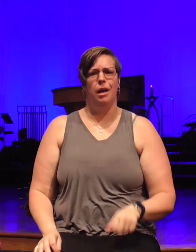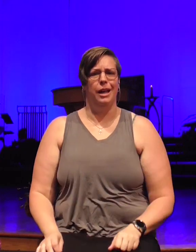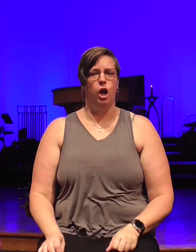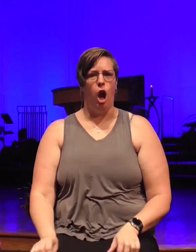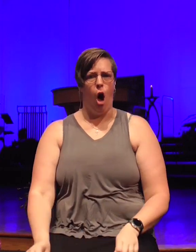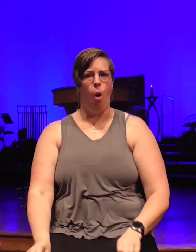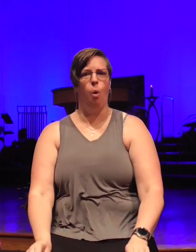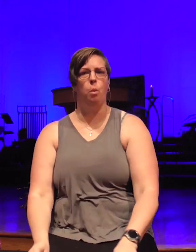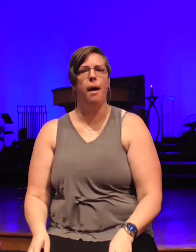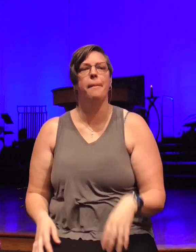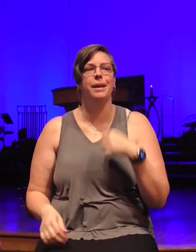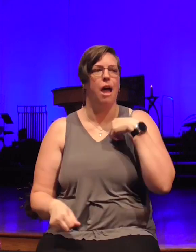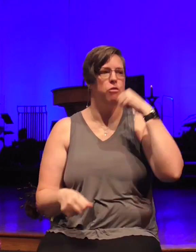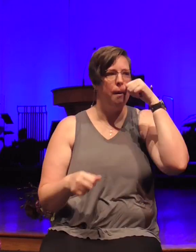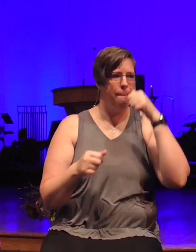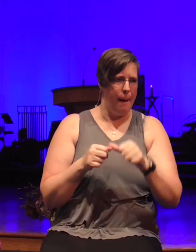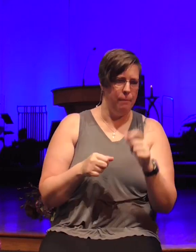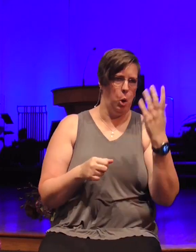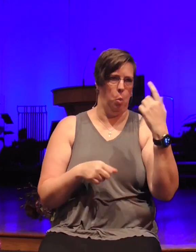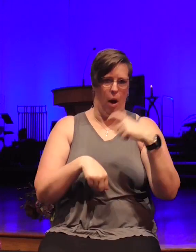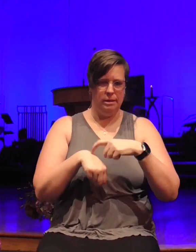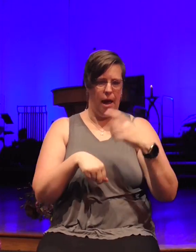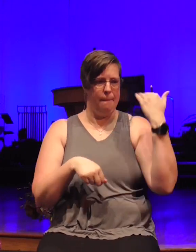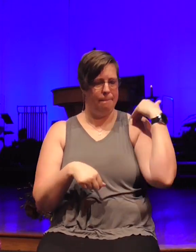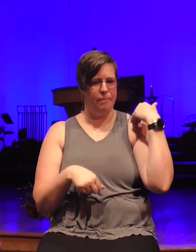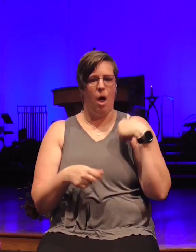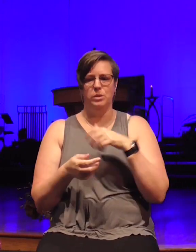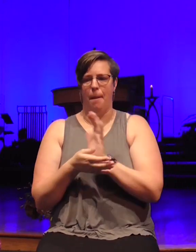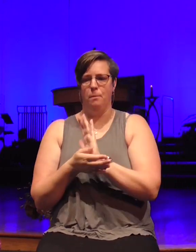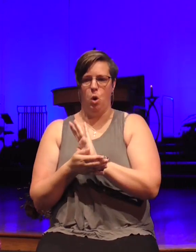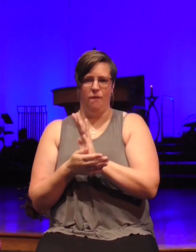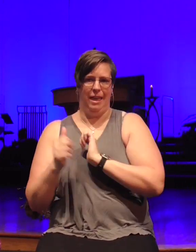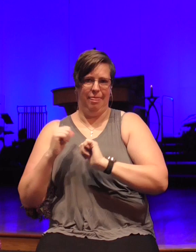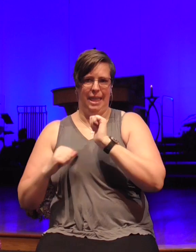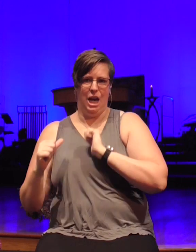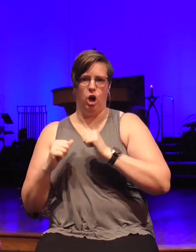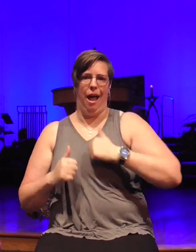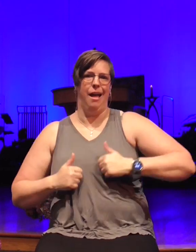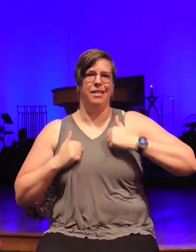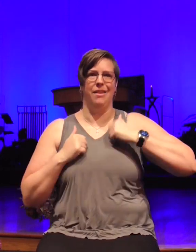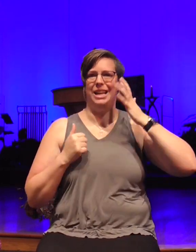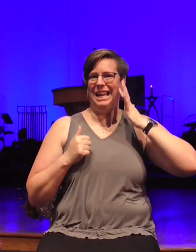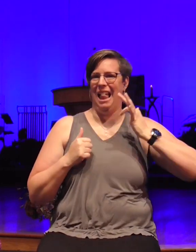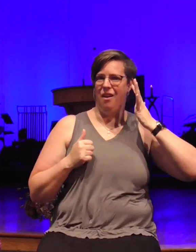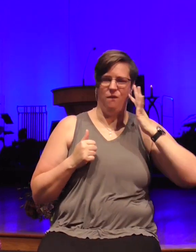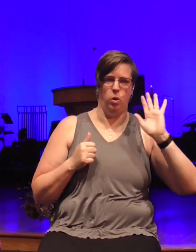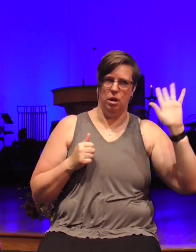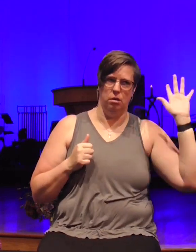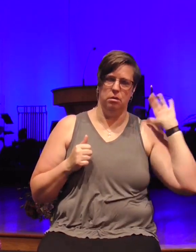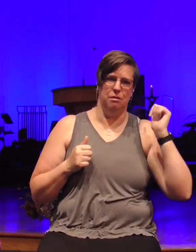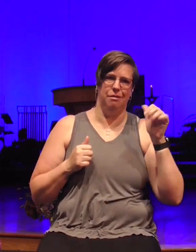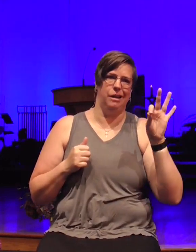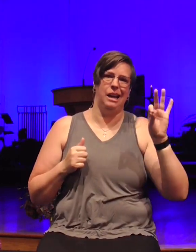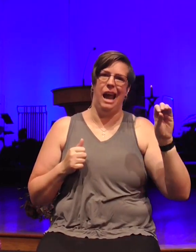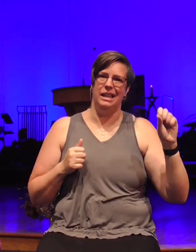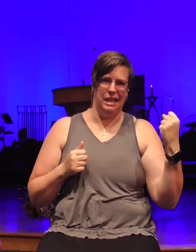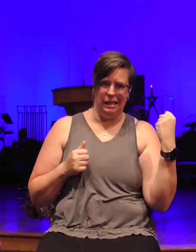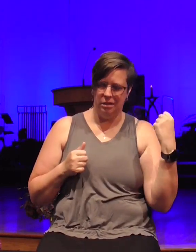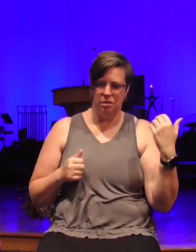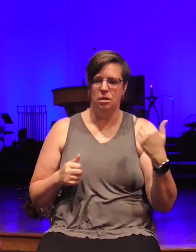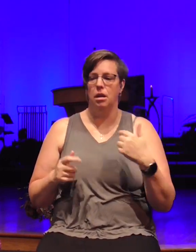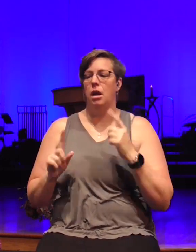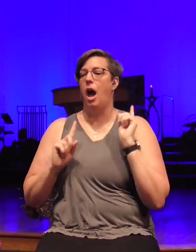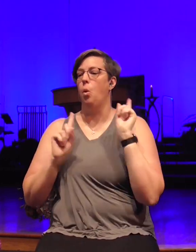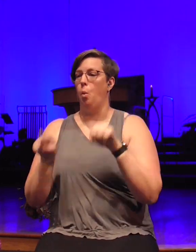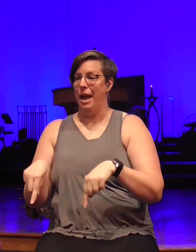But I remember once that I was in a movie theater when I lived in Southern California back in the 90s, and I went to a movie by myself. It was the